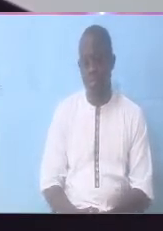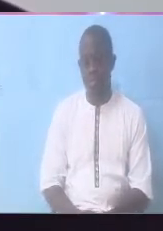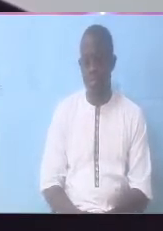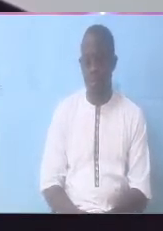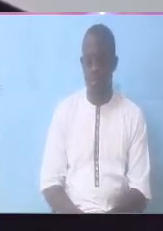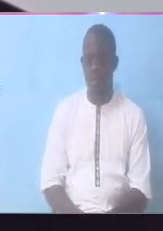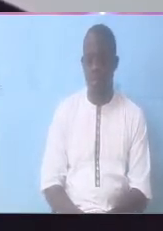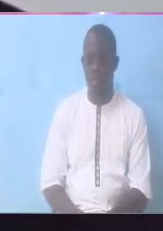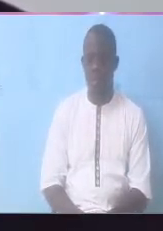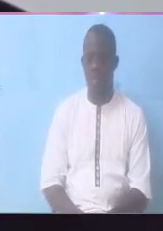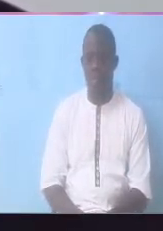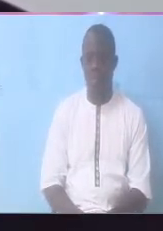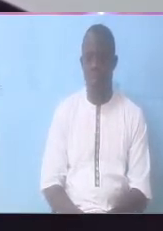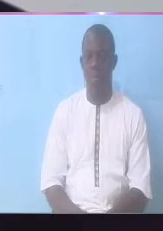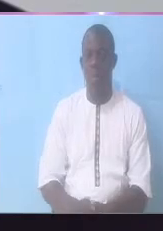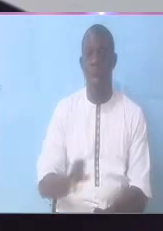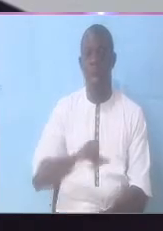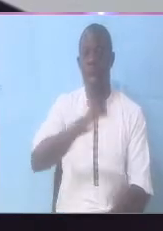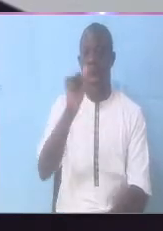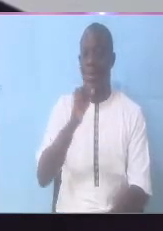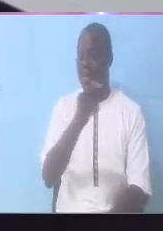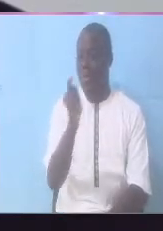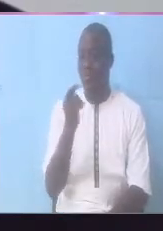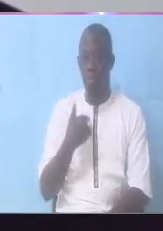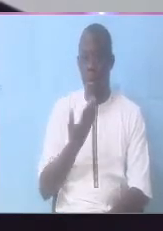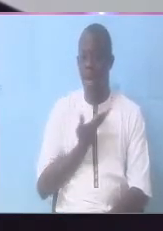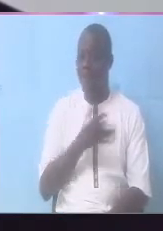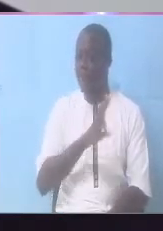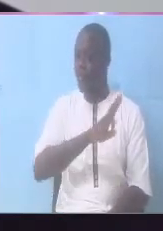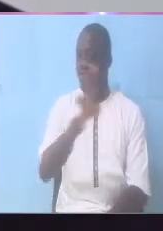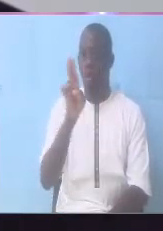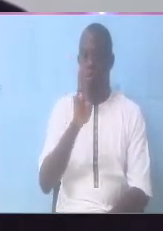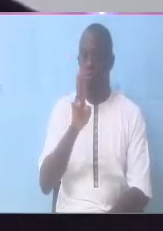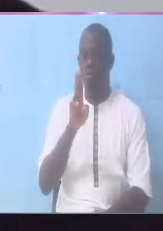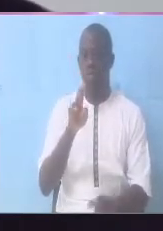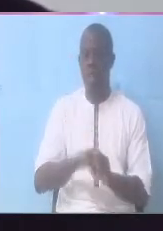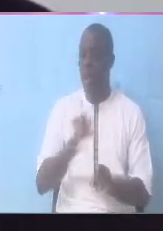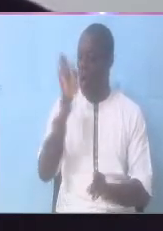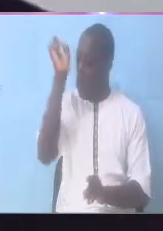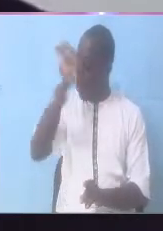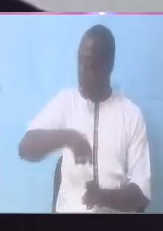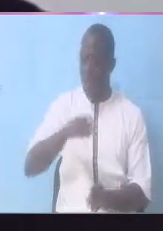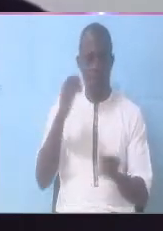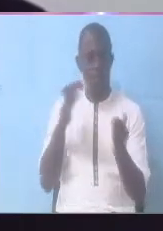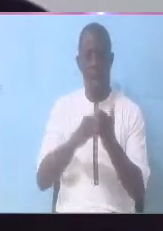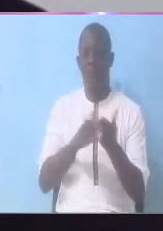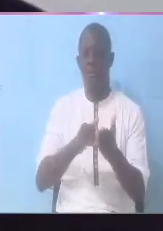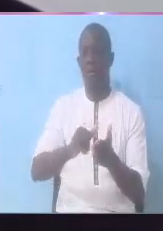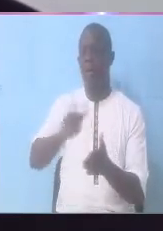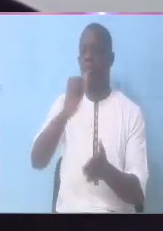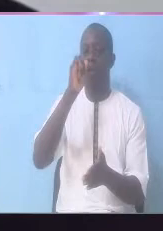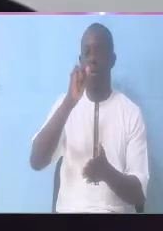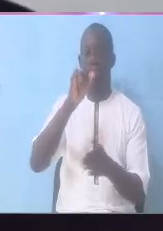bankor. And they had no choice, they had to drink it. They had no choice, no.